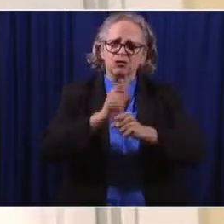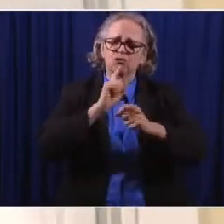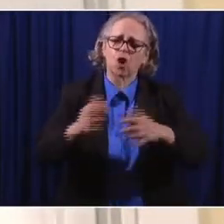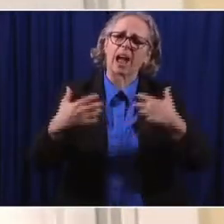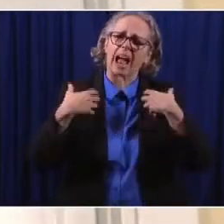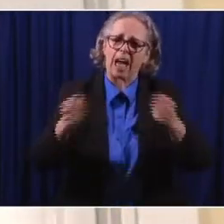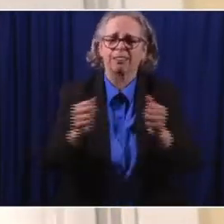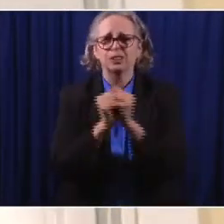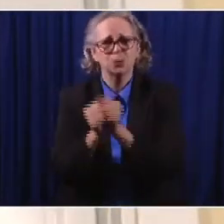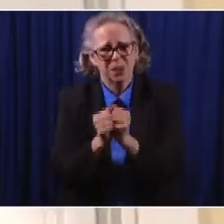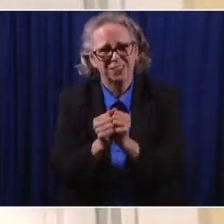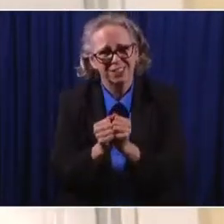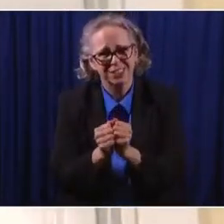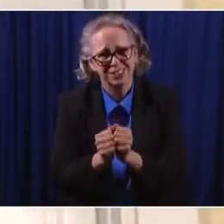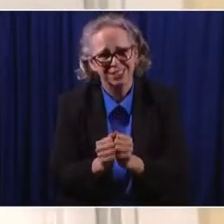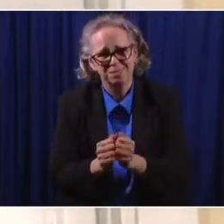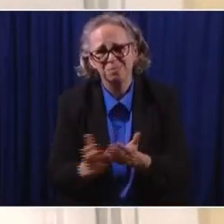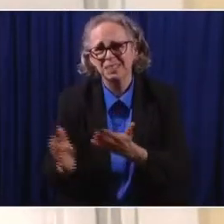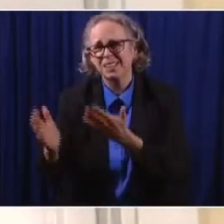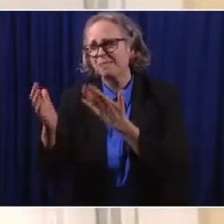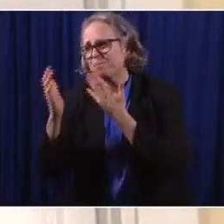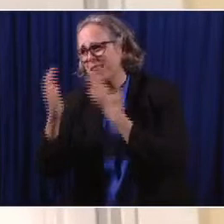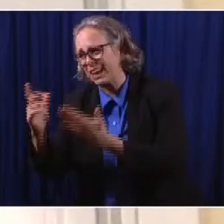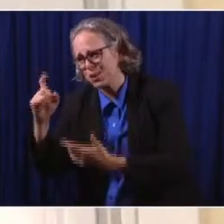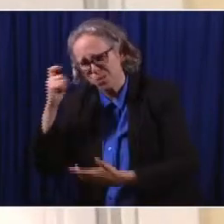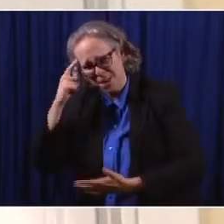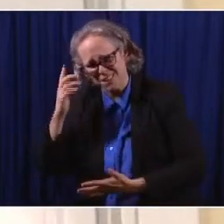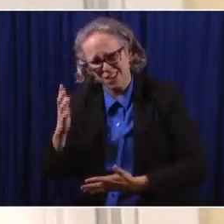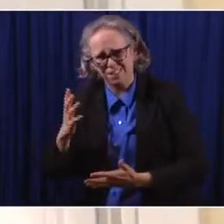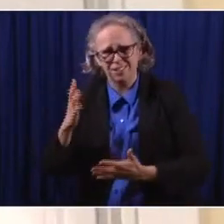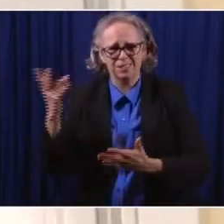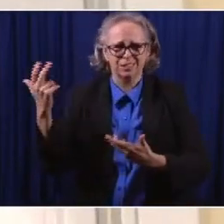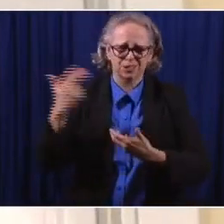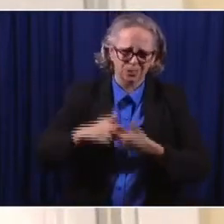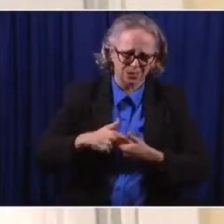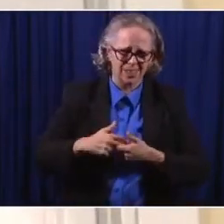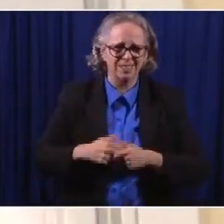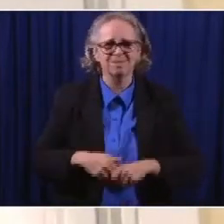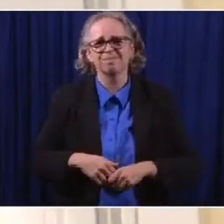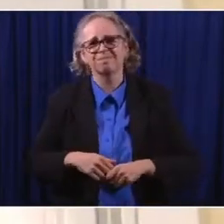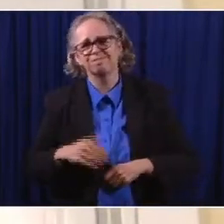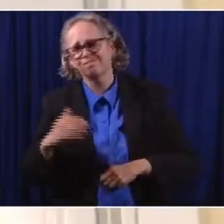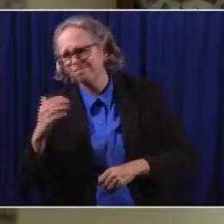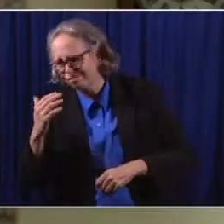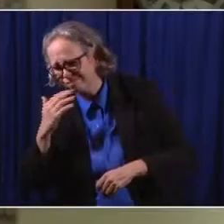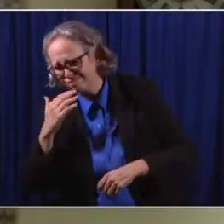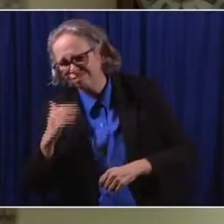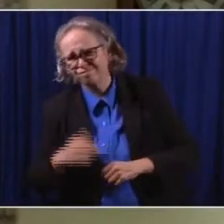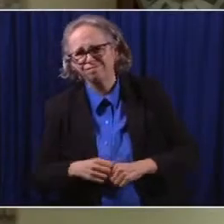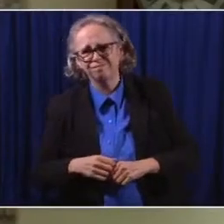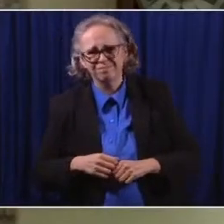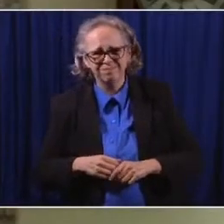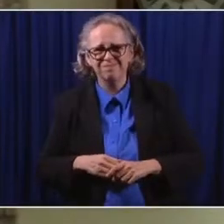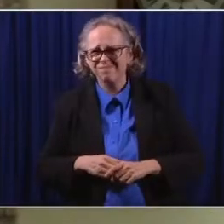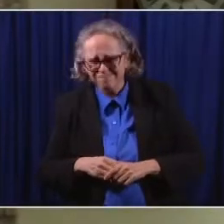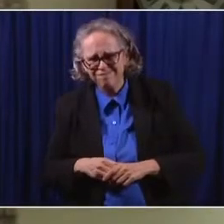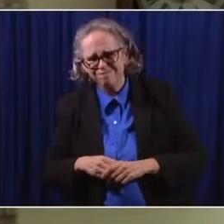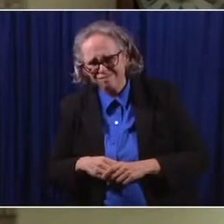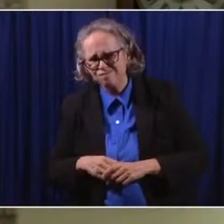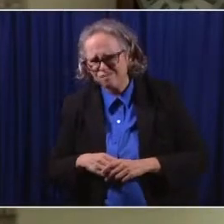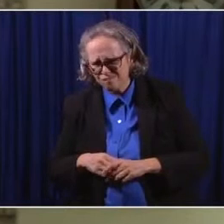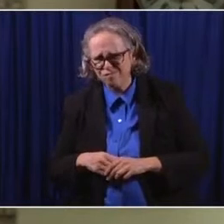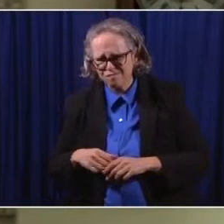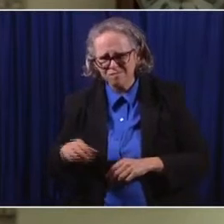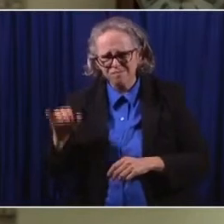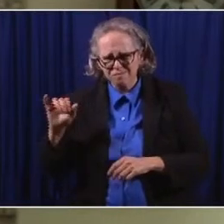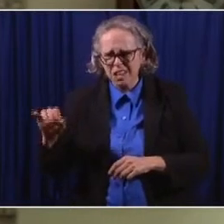this update with the great state of Ohio. Thank you. Well, Dr. Crawford, Fran and I